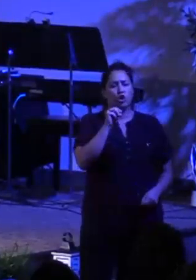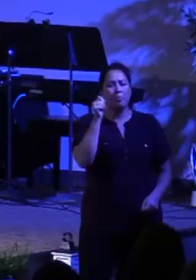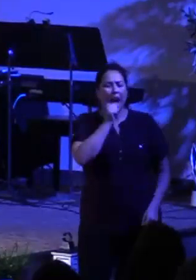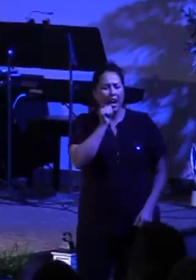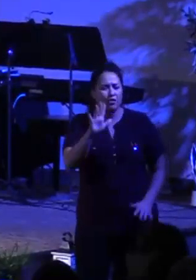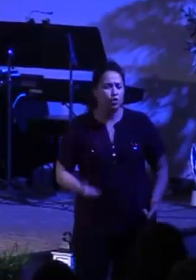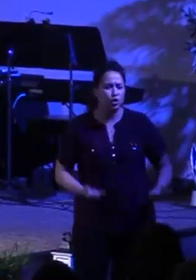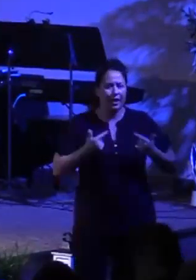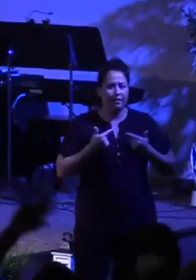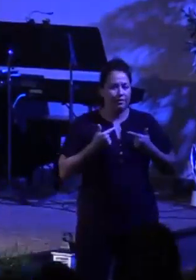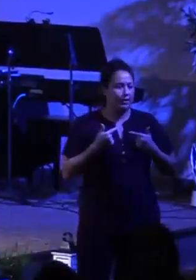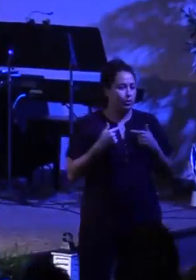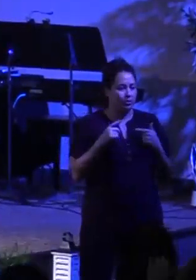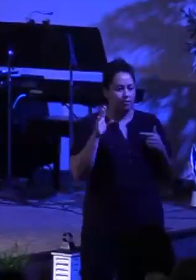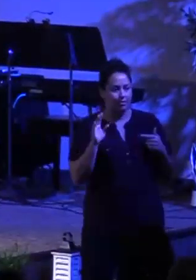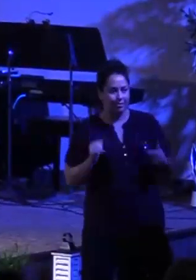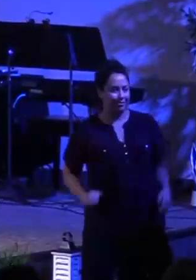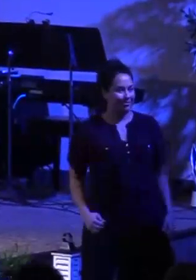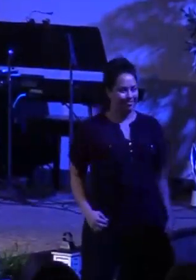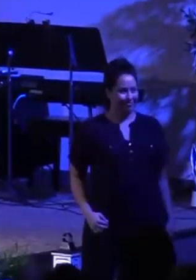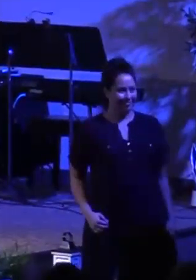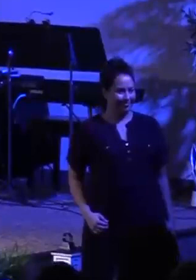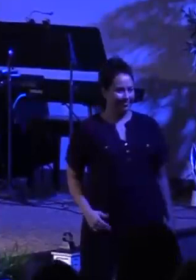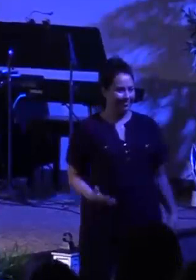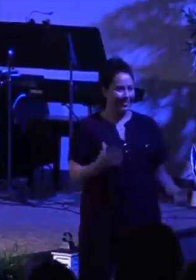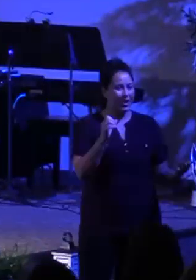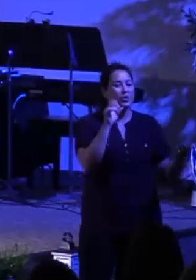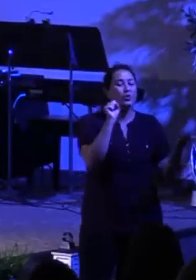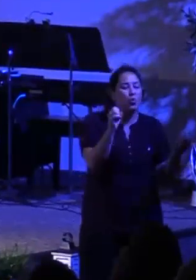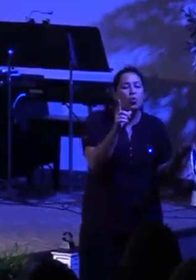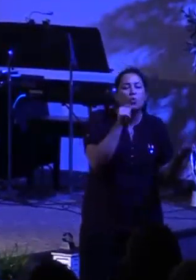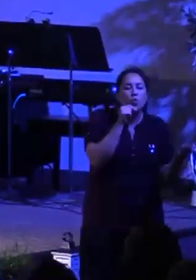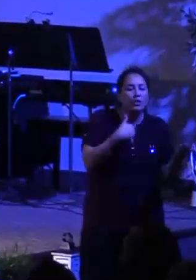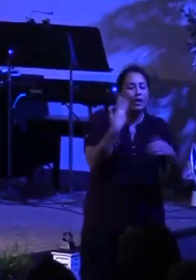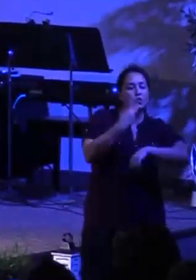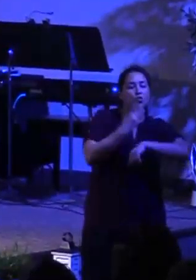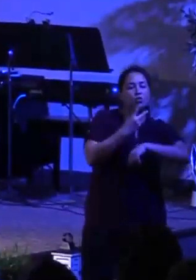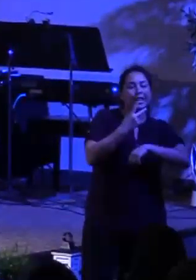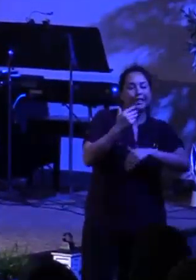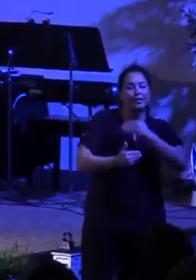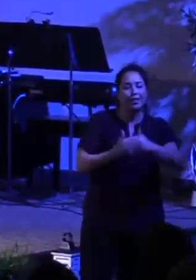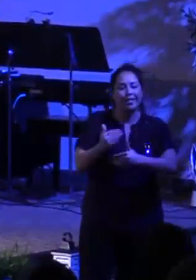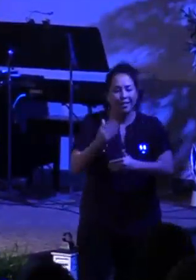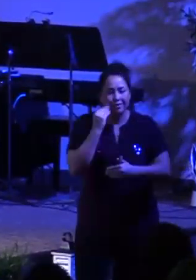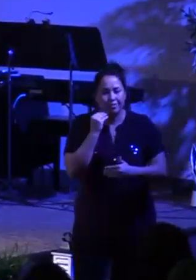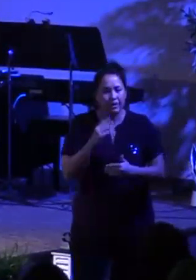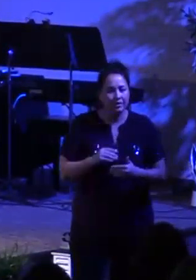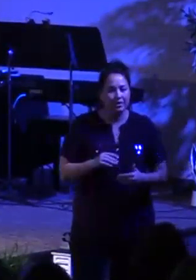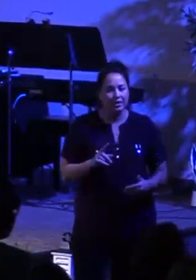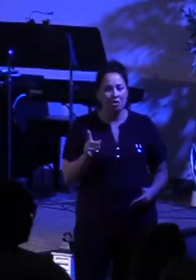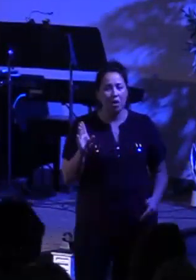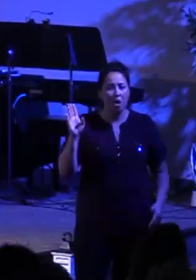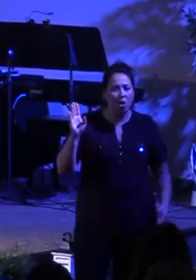hands. Every single day of your life since your baptism. Okay, who's done 2 days in a row even?